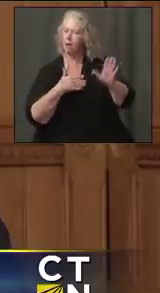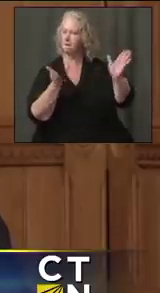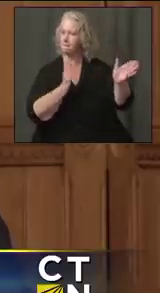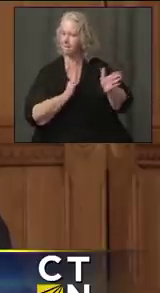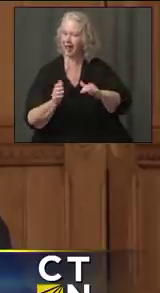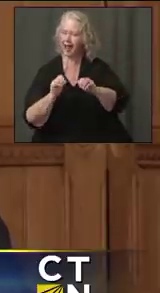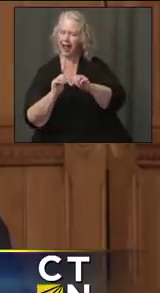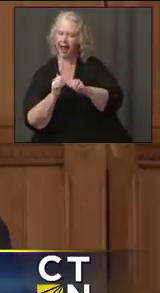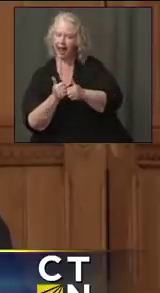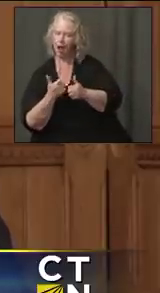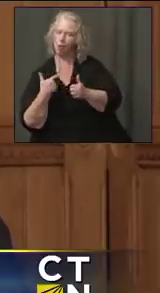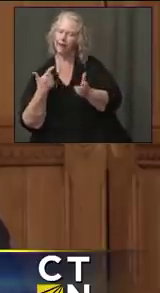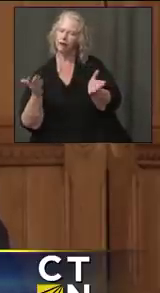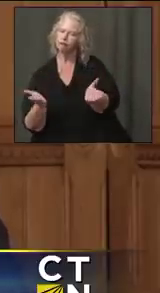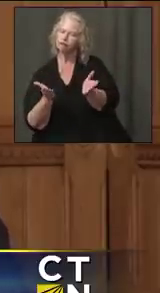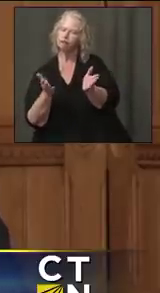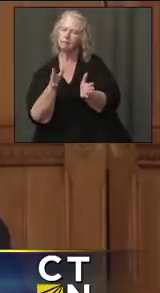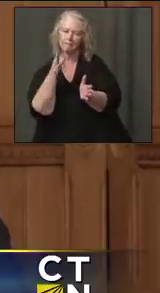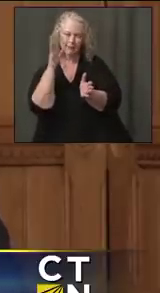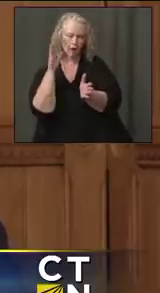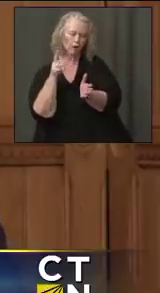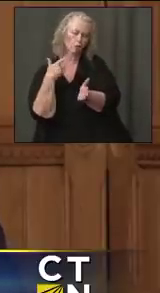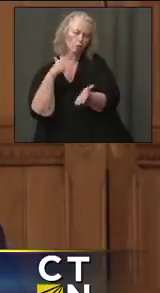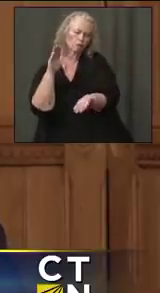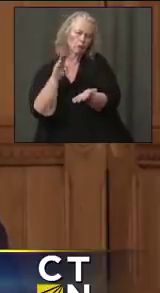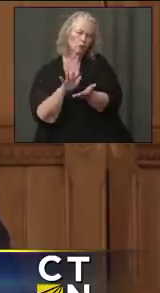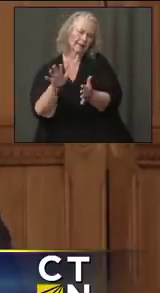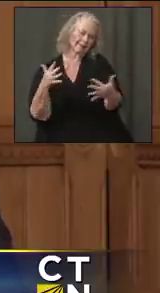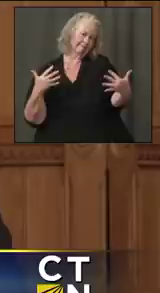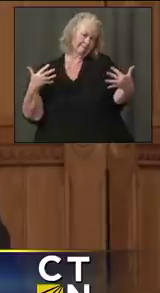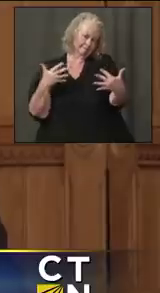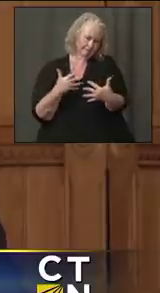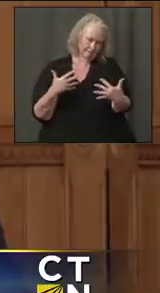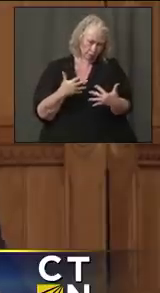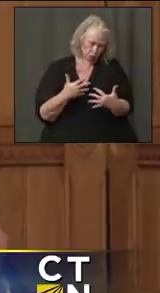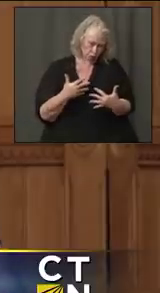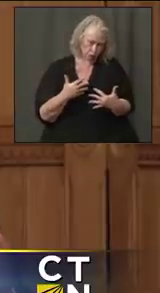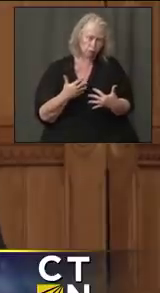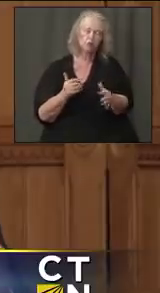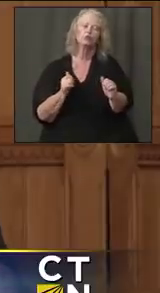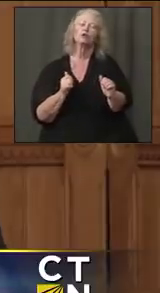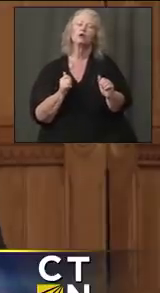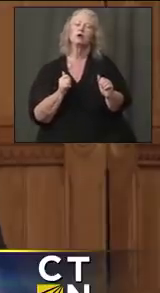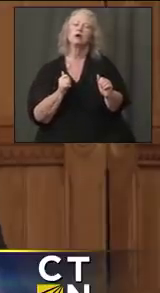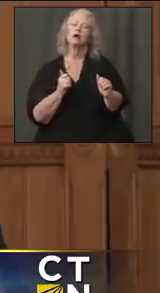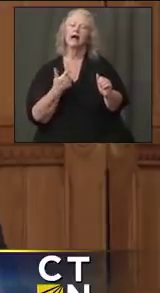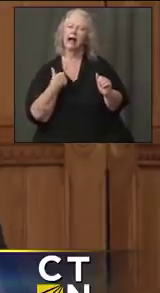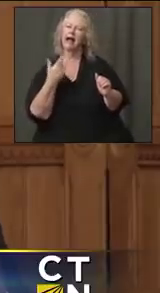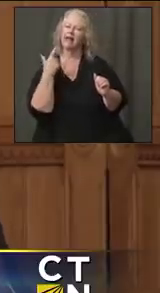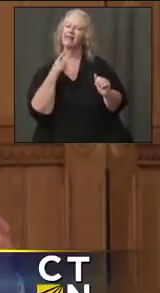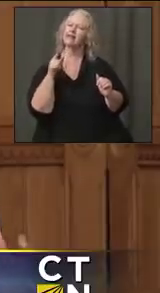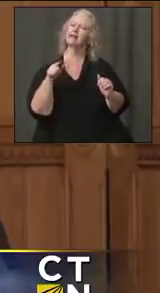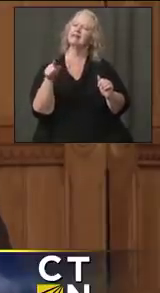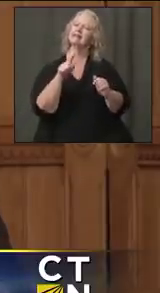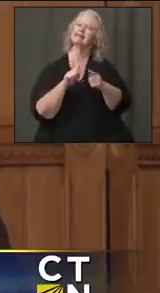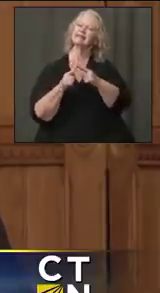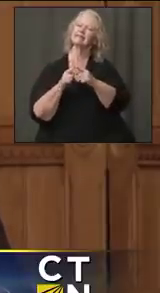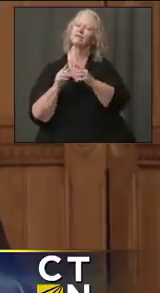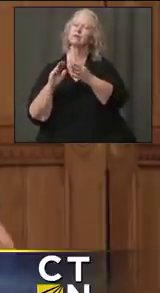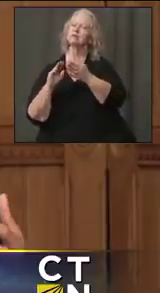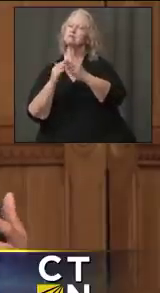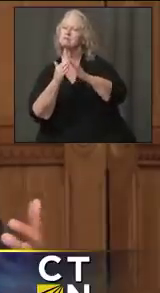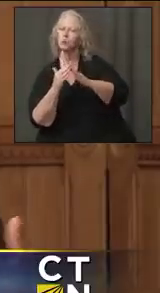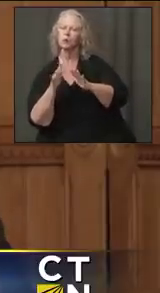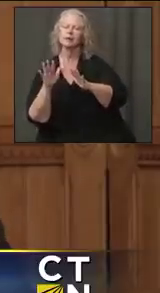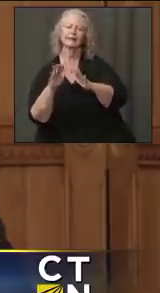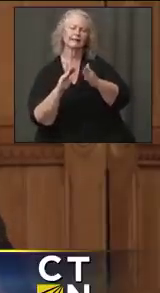fear, to lessen the concerns. We have to make sure that we're communicating plans. And I think giving districts that opportunity to socialize their plans and